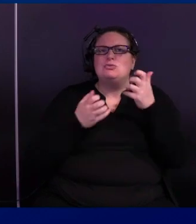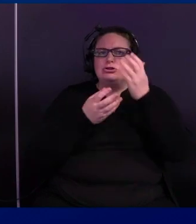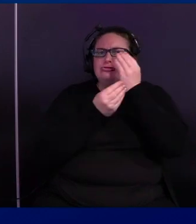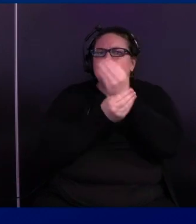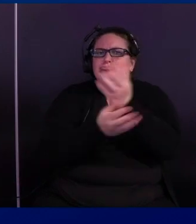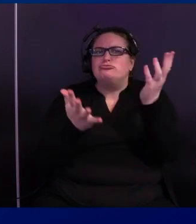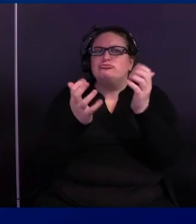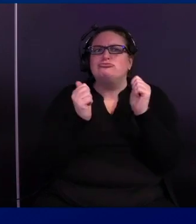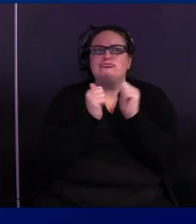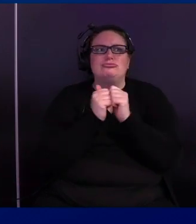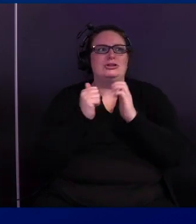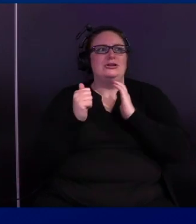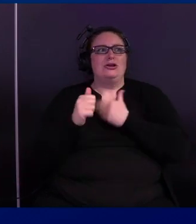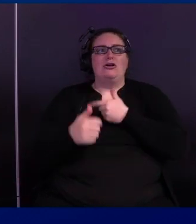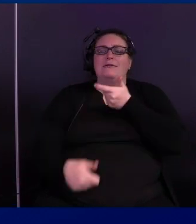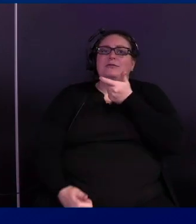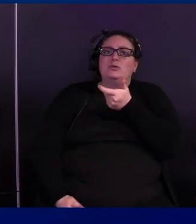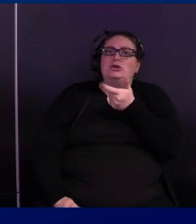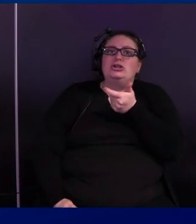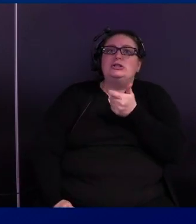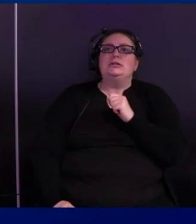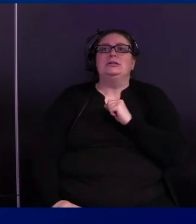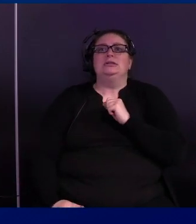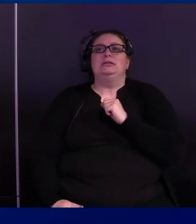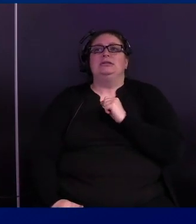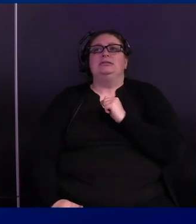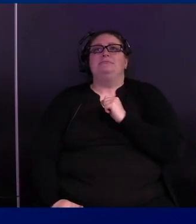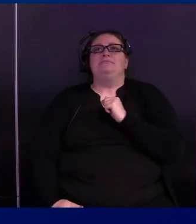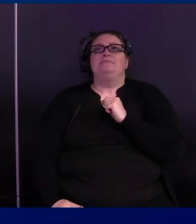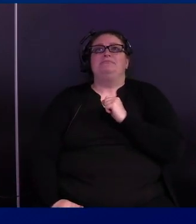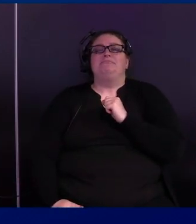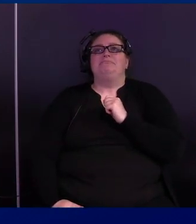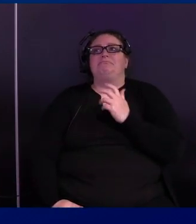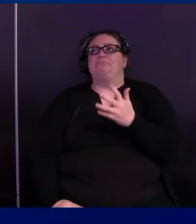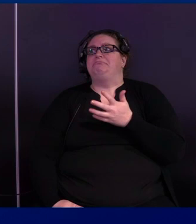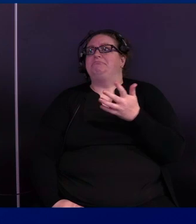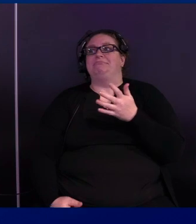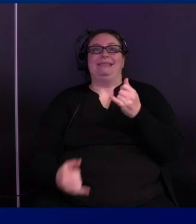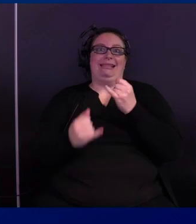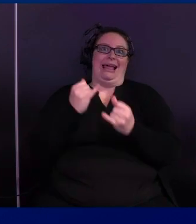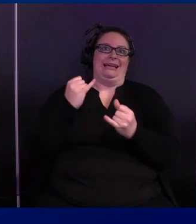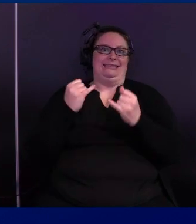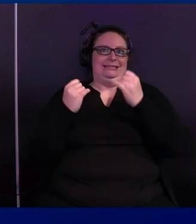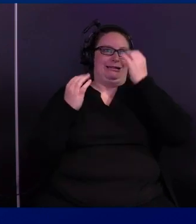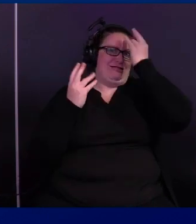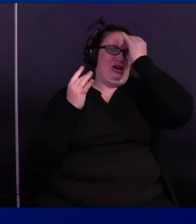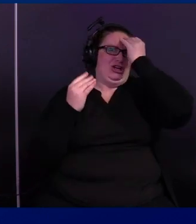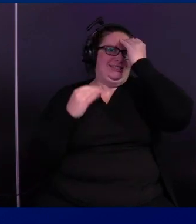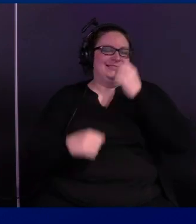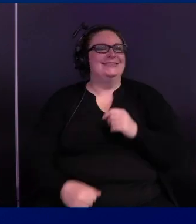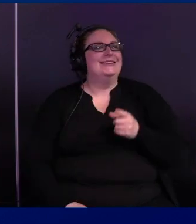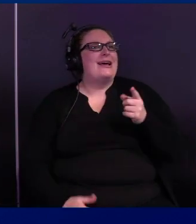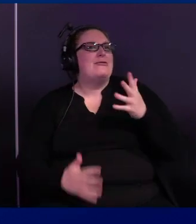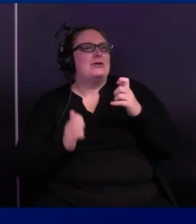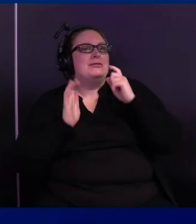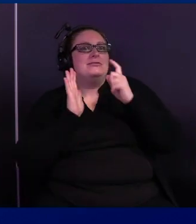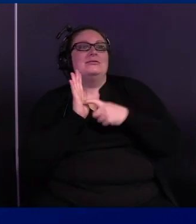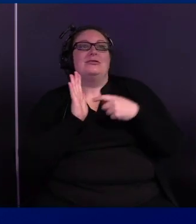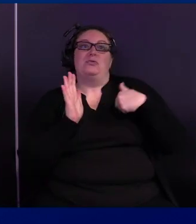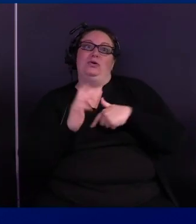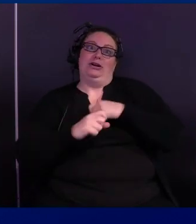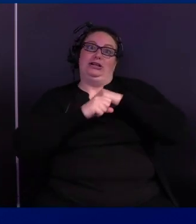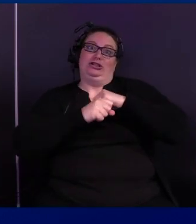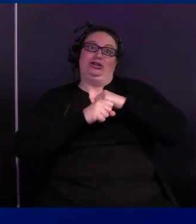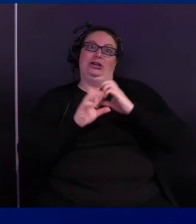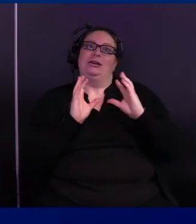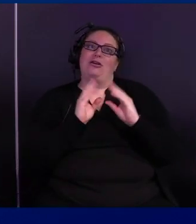to our viewers? Last thoughts. So I'd just call out, we're at a security conference, so we've talked a